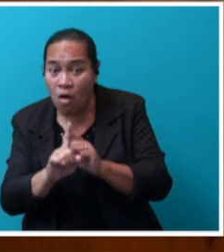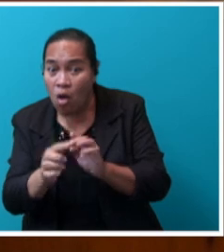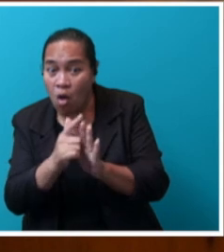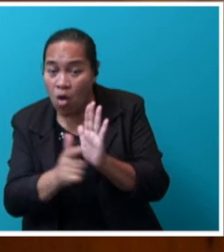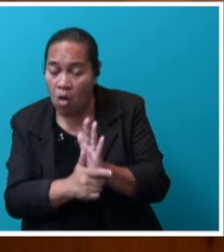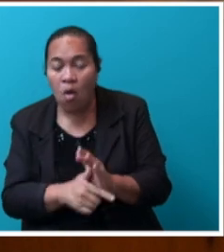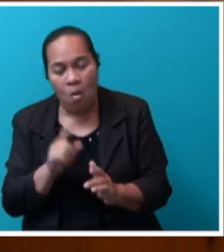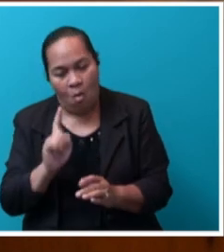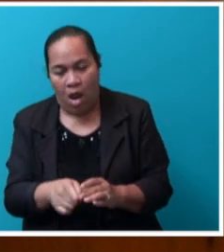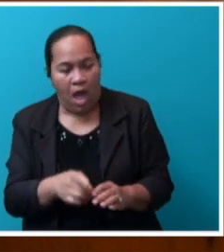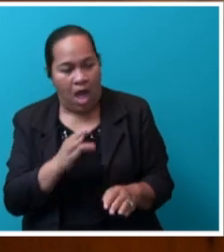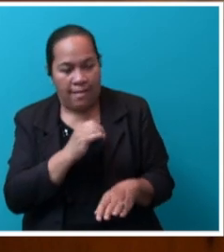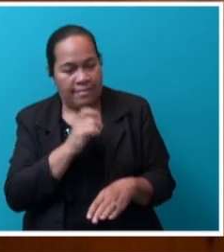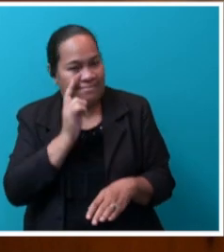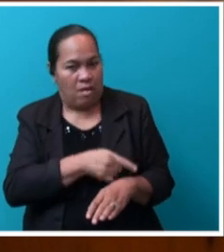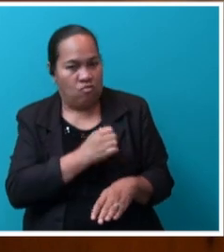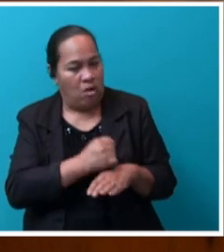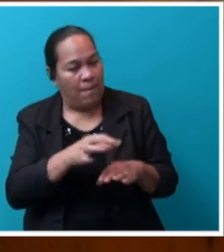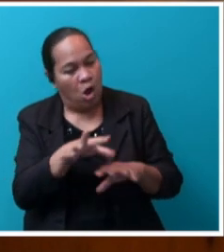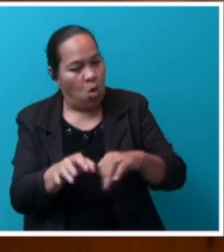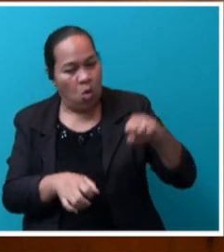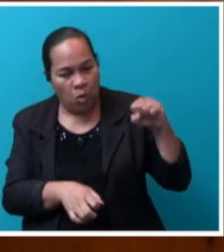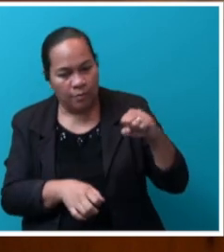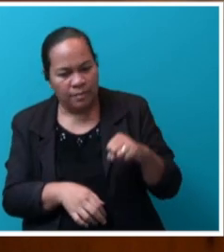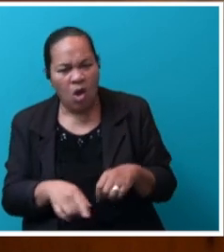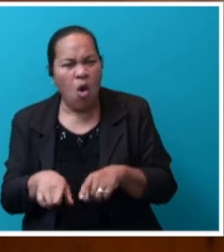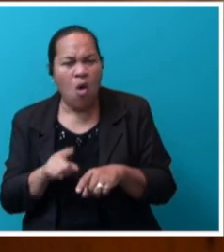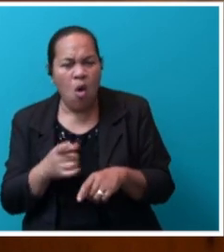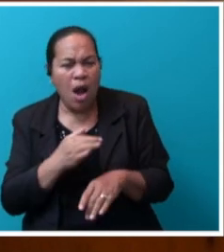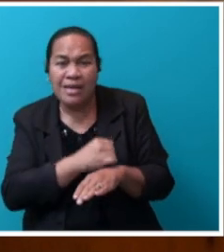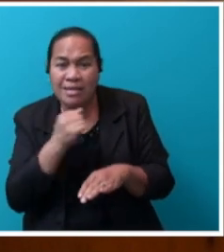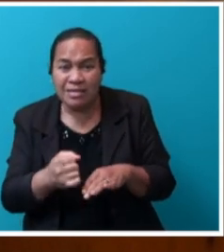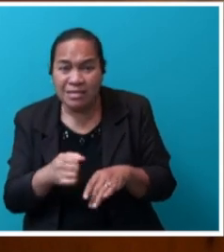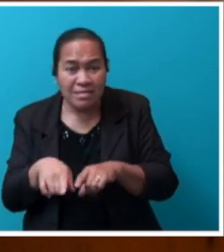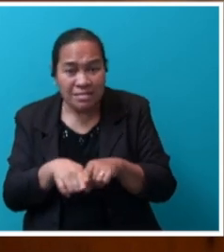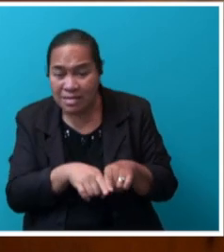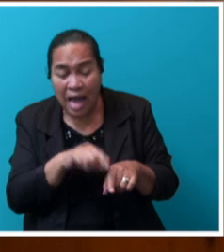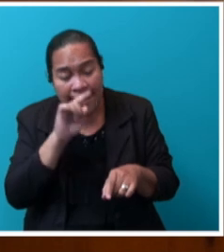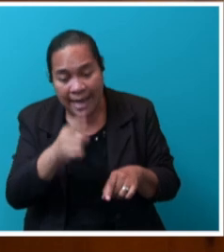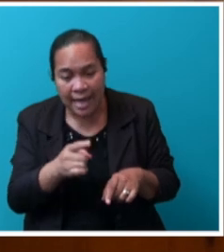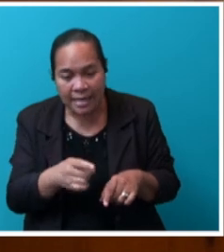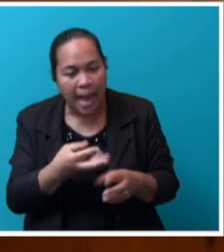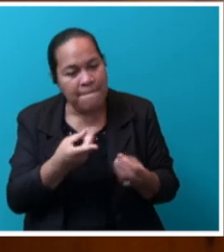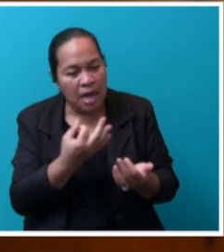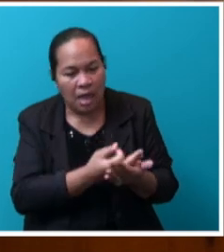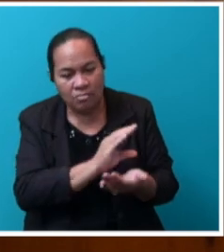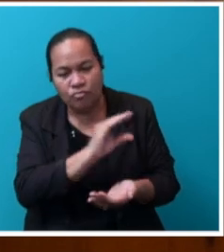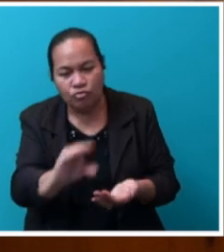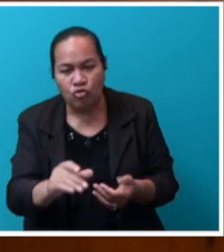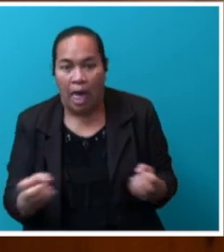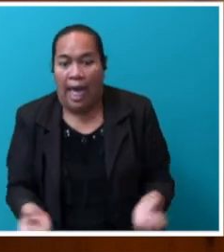fishing of overfished stocks, meaning government cannot give money to encourage catching